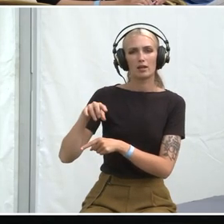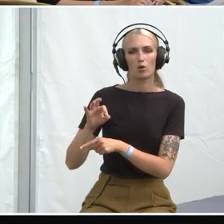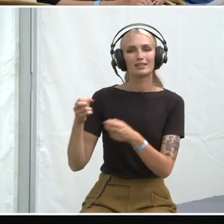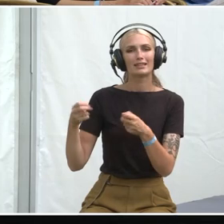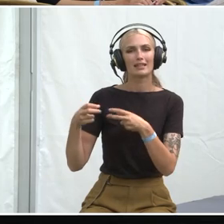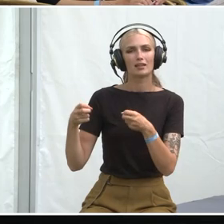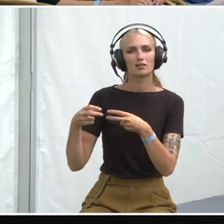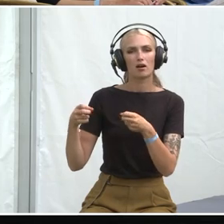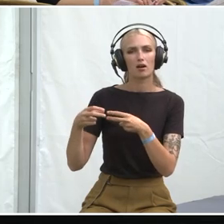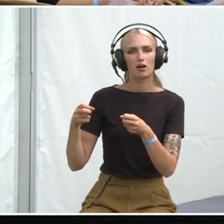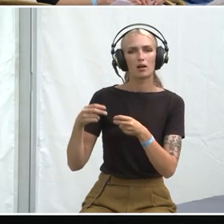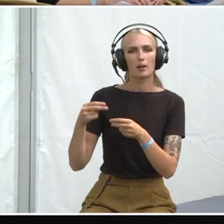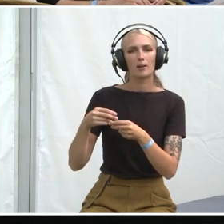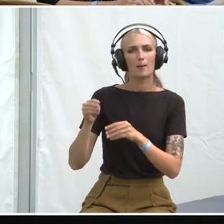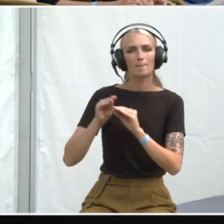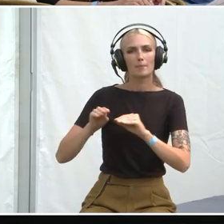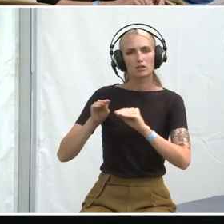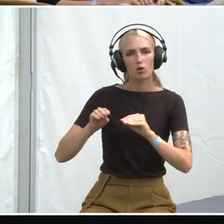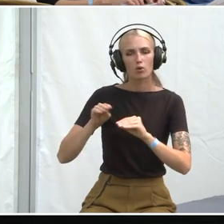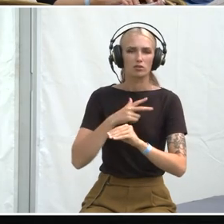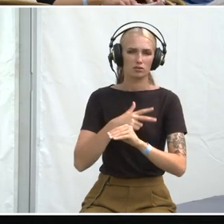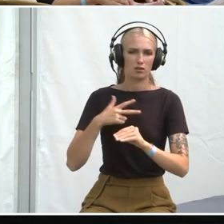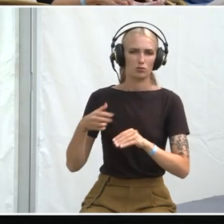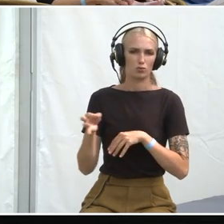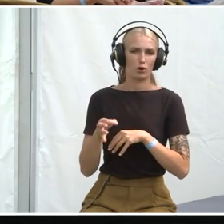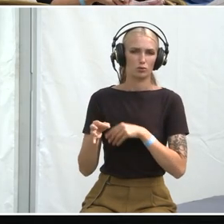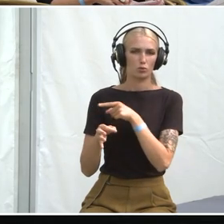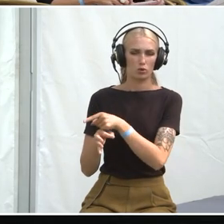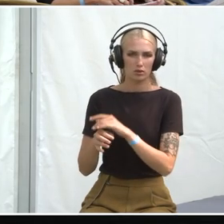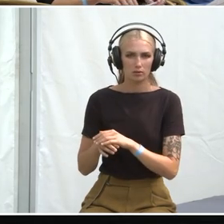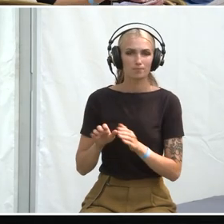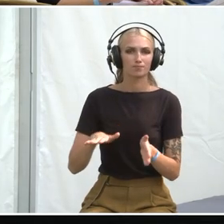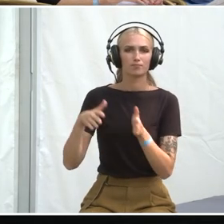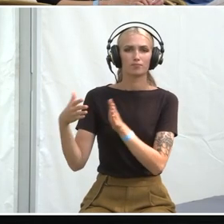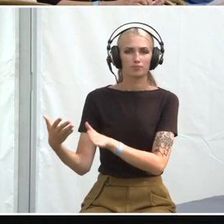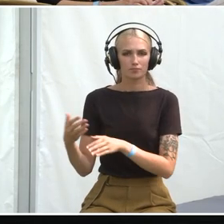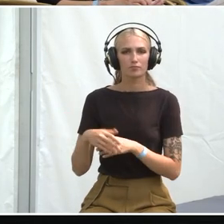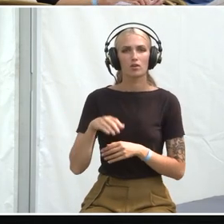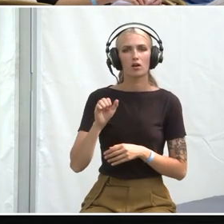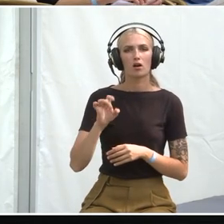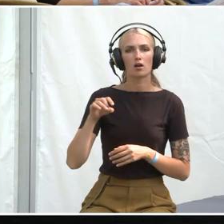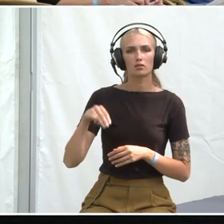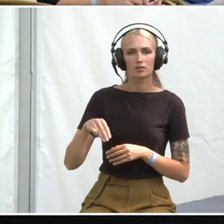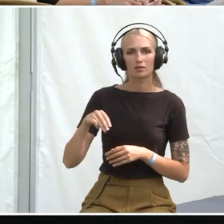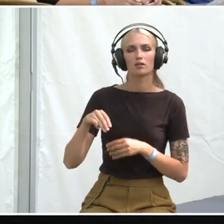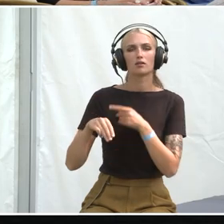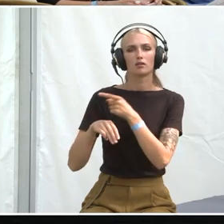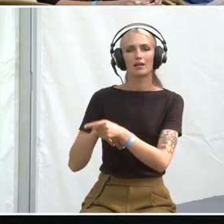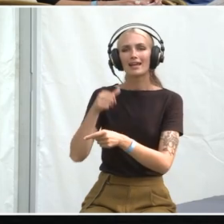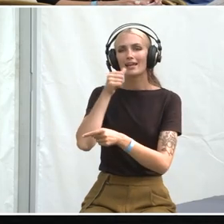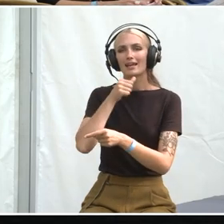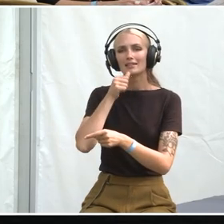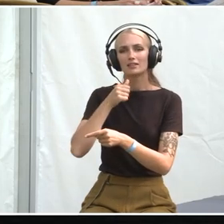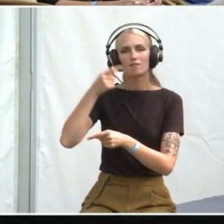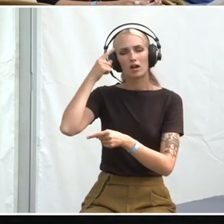Digital Pedagogic. It's a Danish organization. We have Ott Odger, CEO of the Estonian